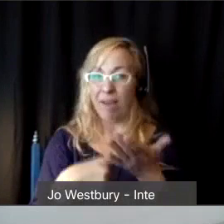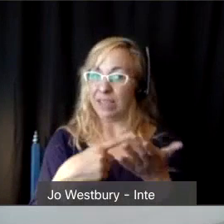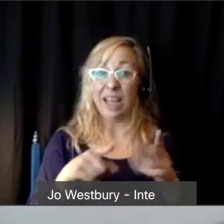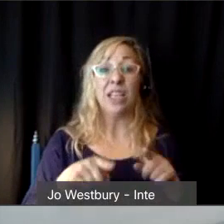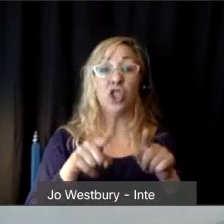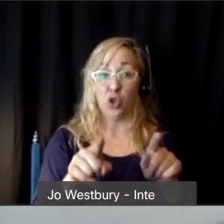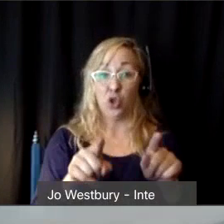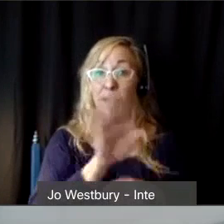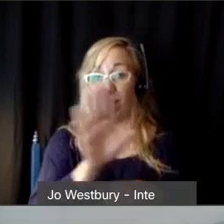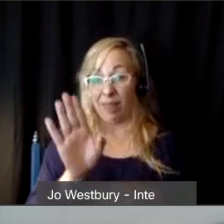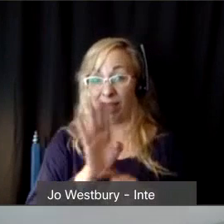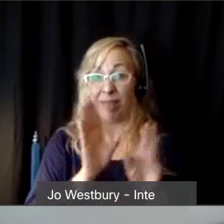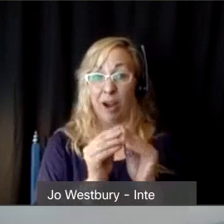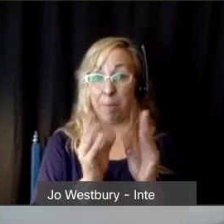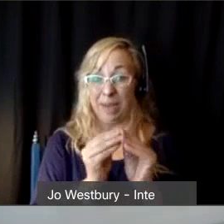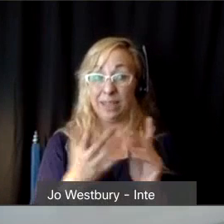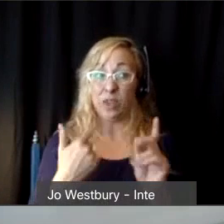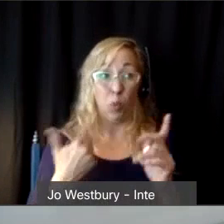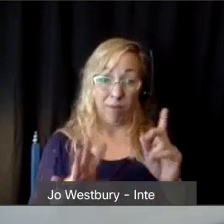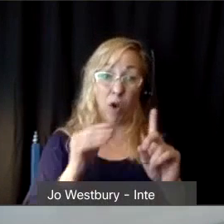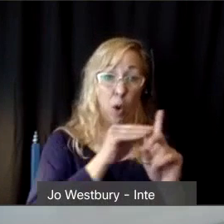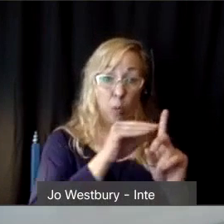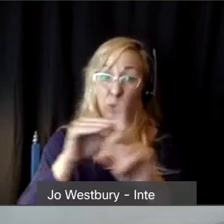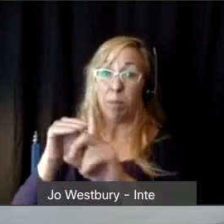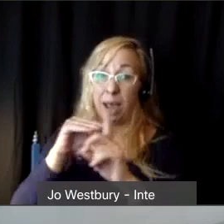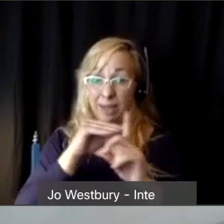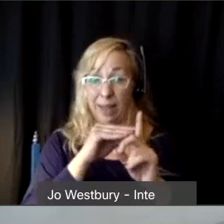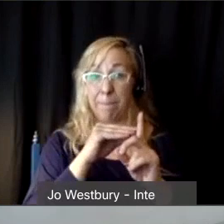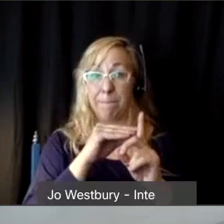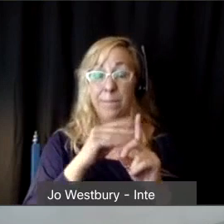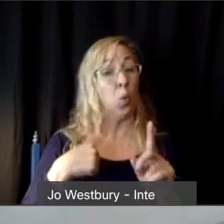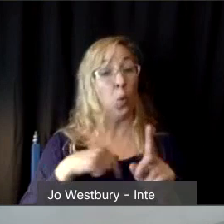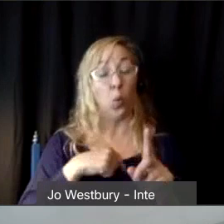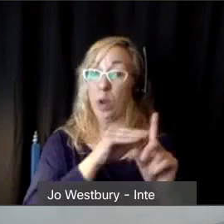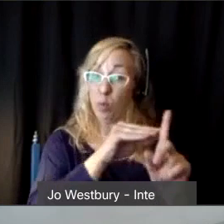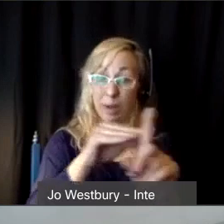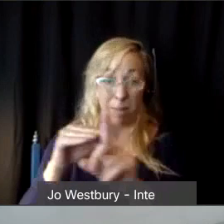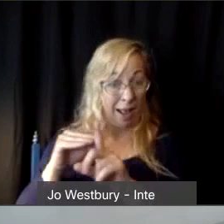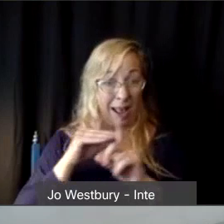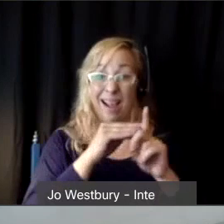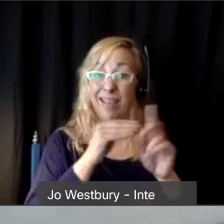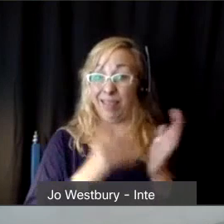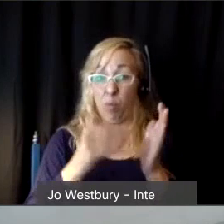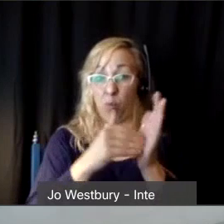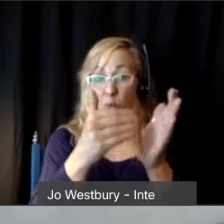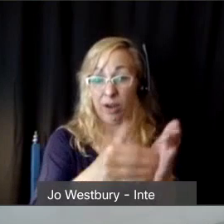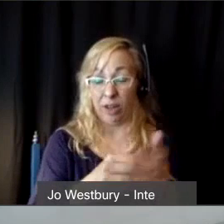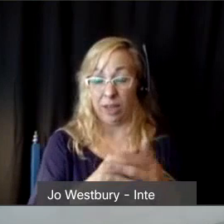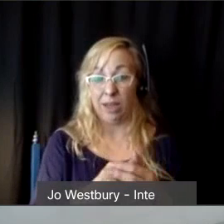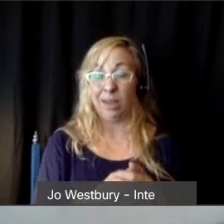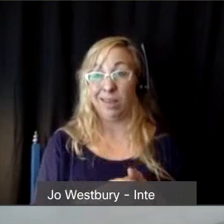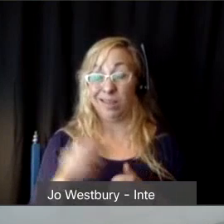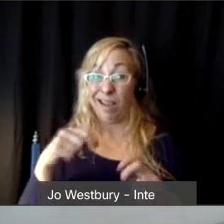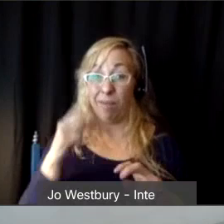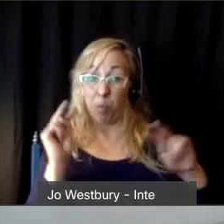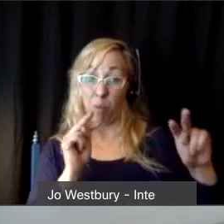them. And so they do have that information. We'll remind them regularly that in terms of monitoring